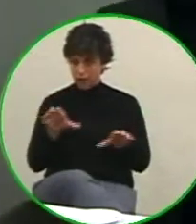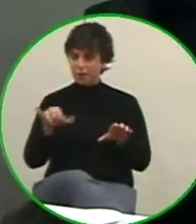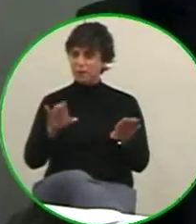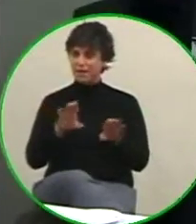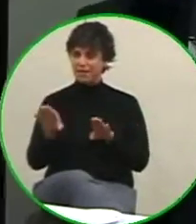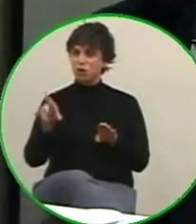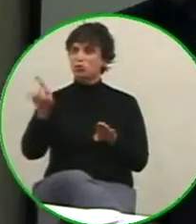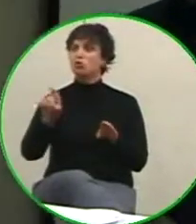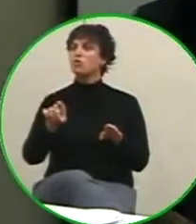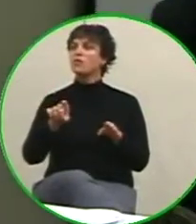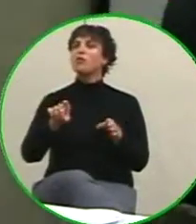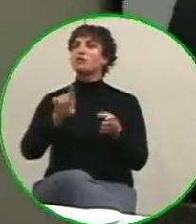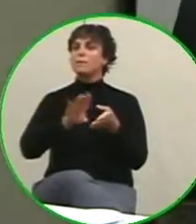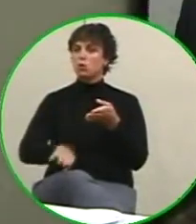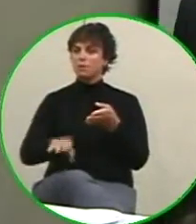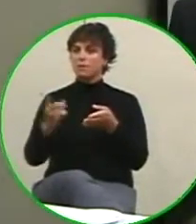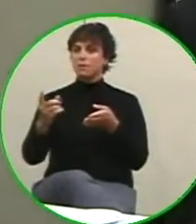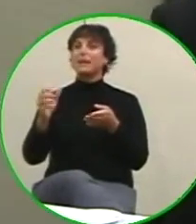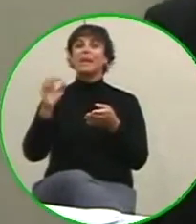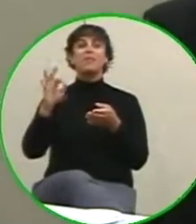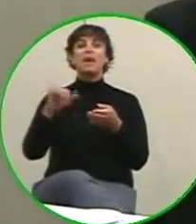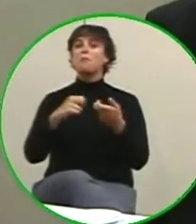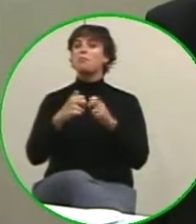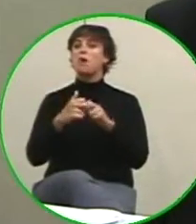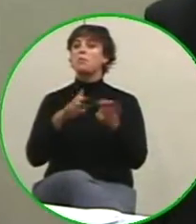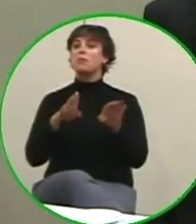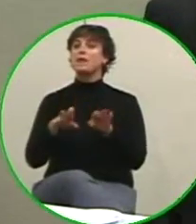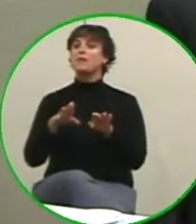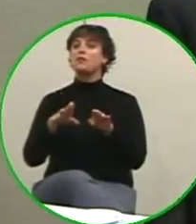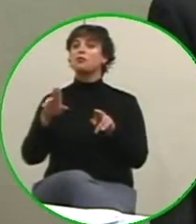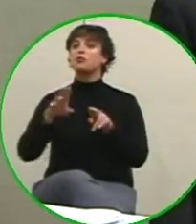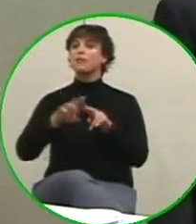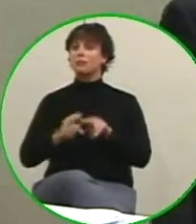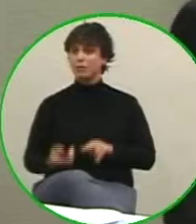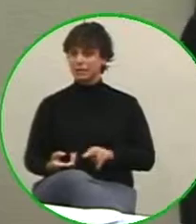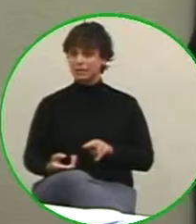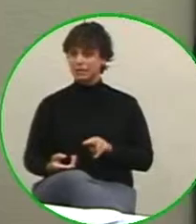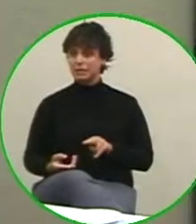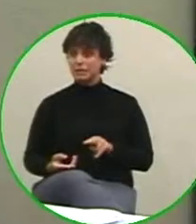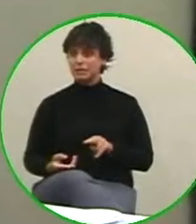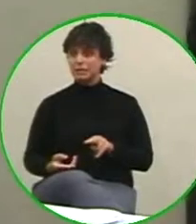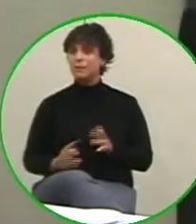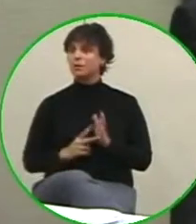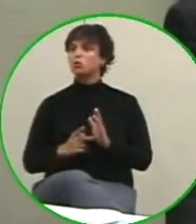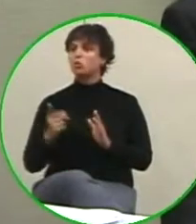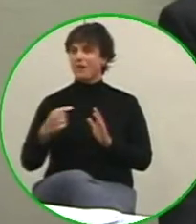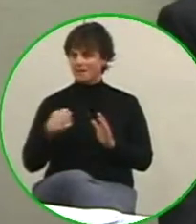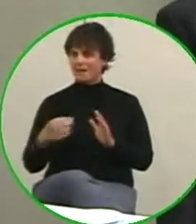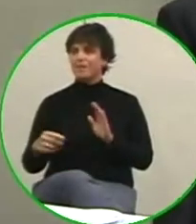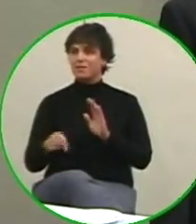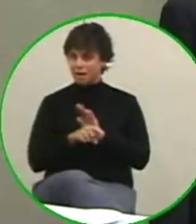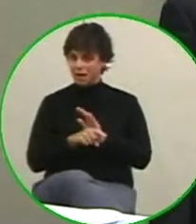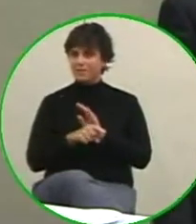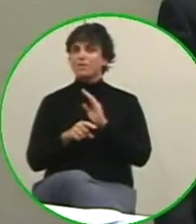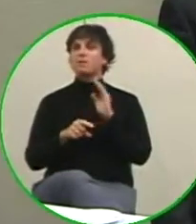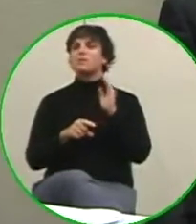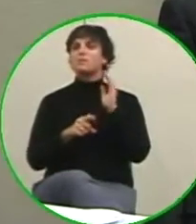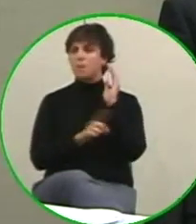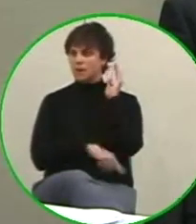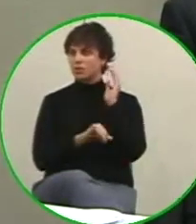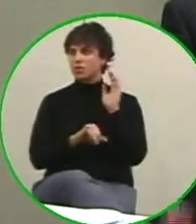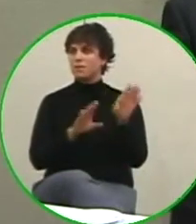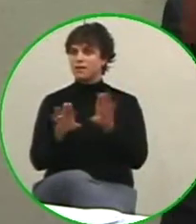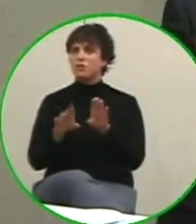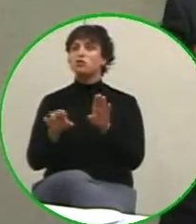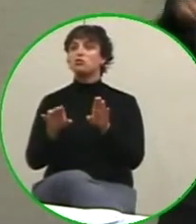removed something. If that problem behavior decreases, you have negatively punished that behavior. You